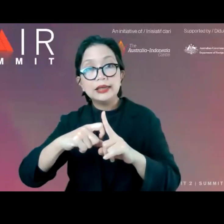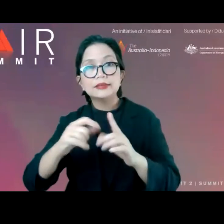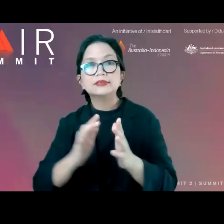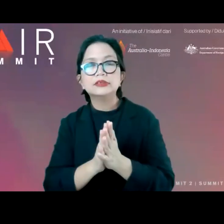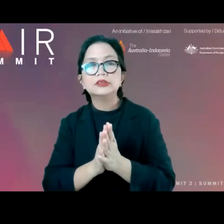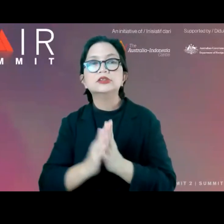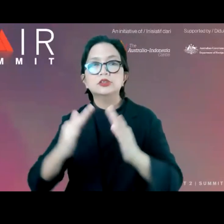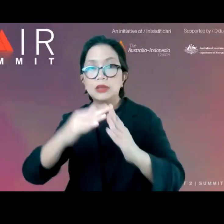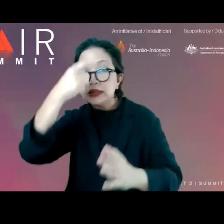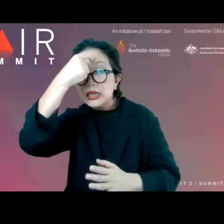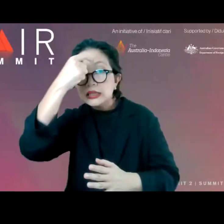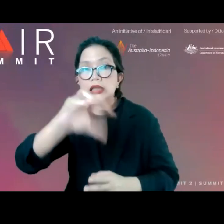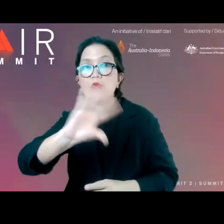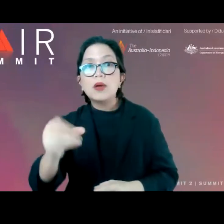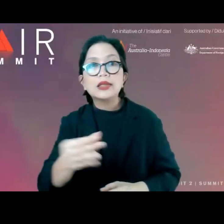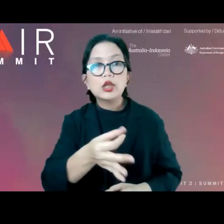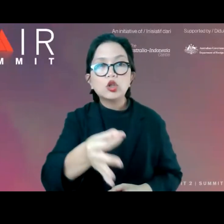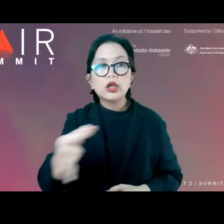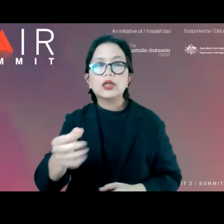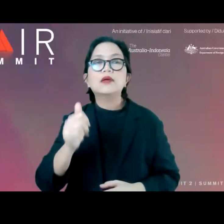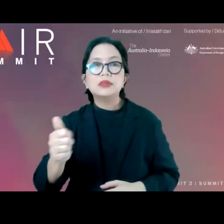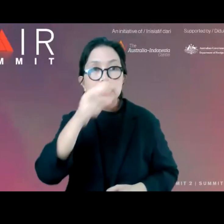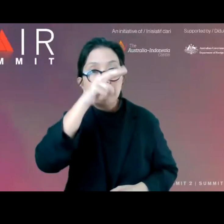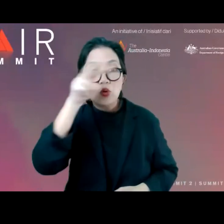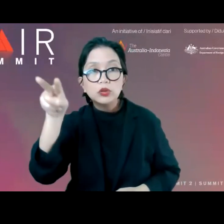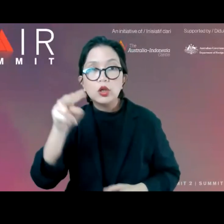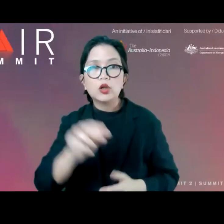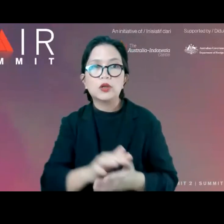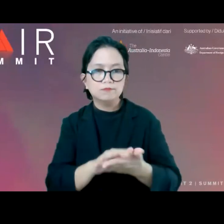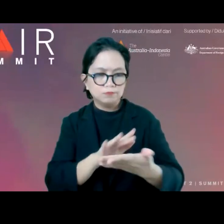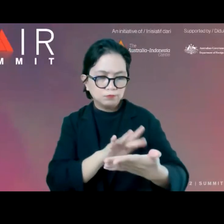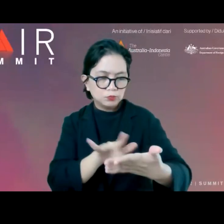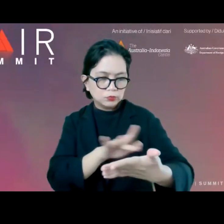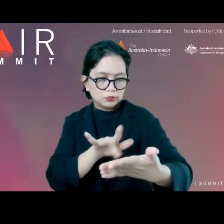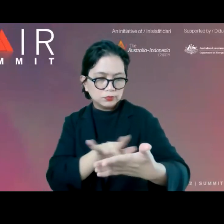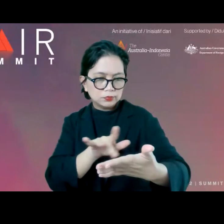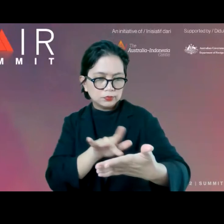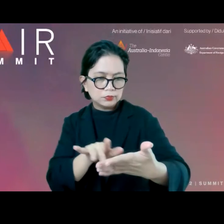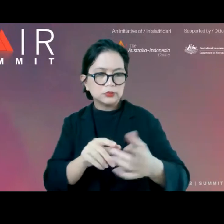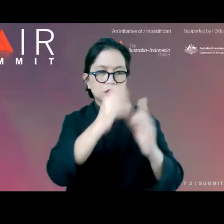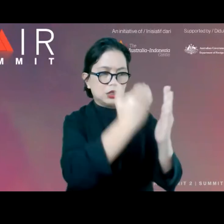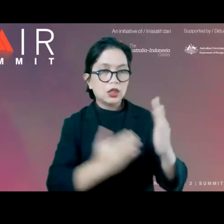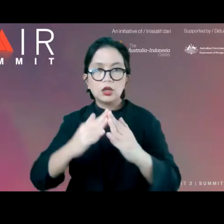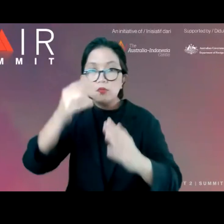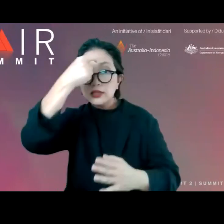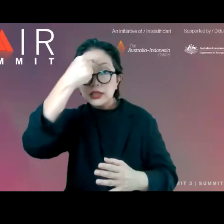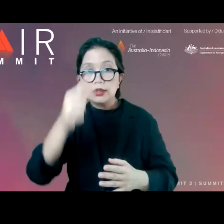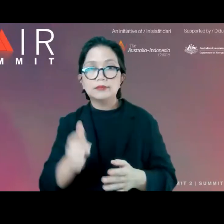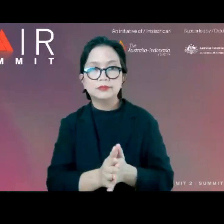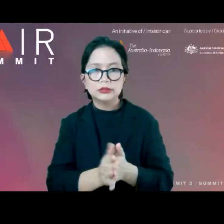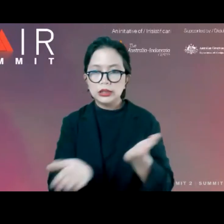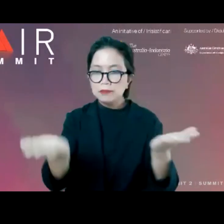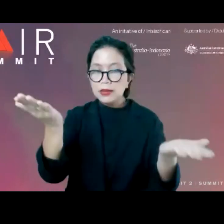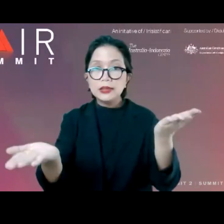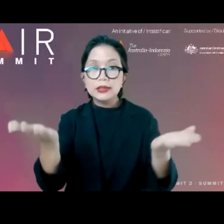own work, to improve their own work, and to compare their work with others. You can have peer-to-peer comparison between